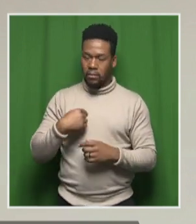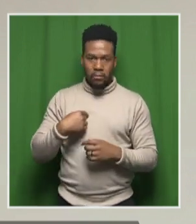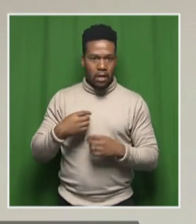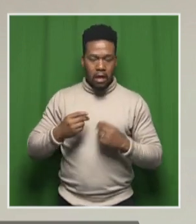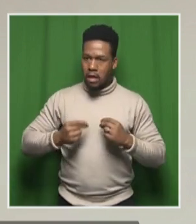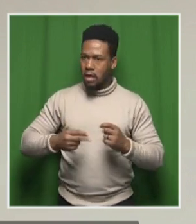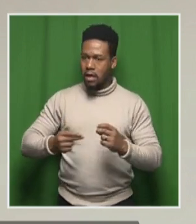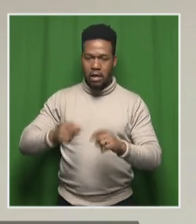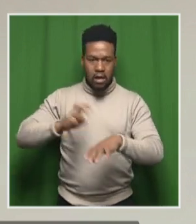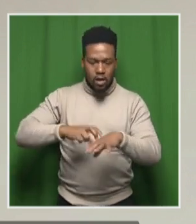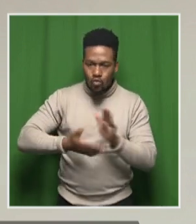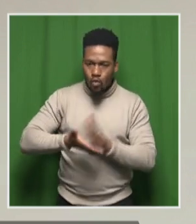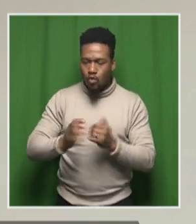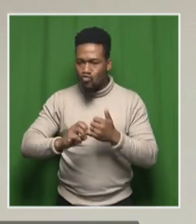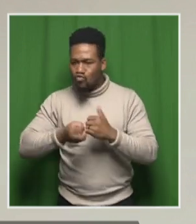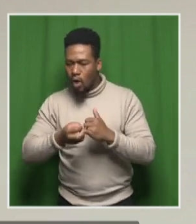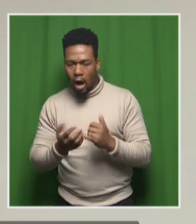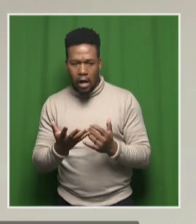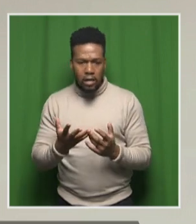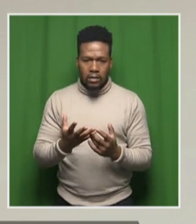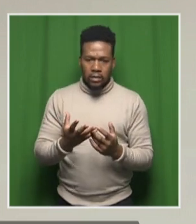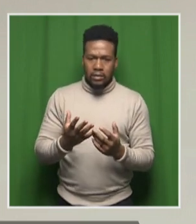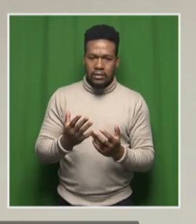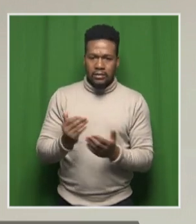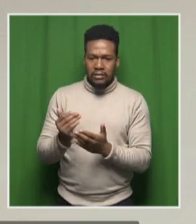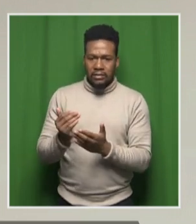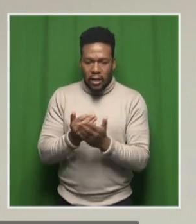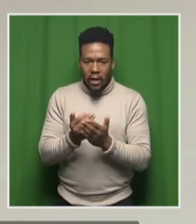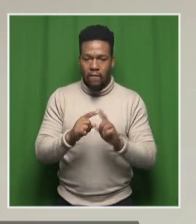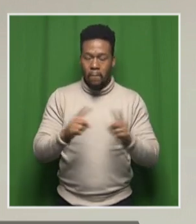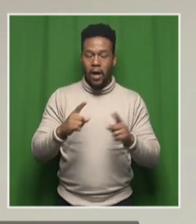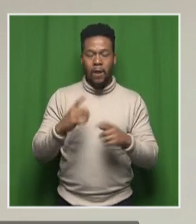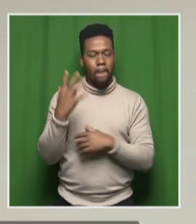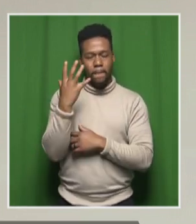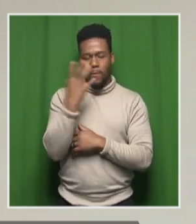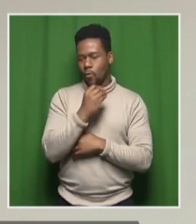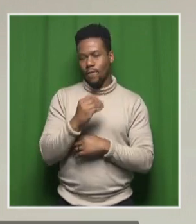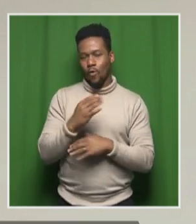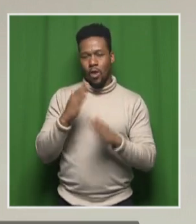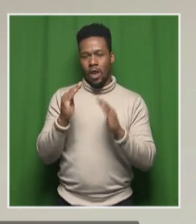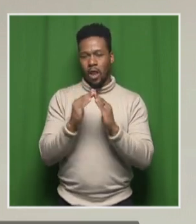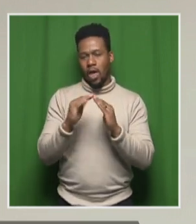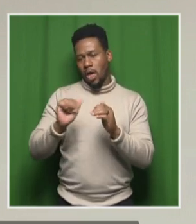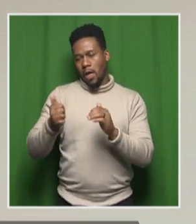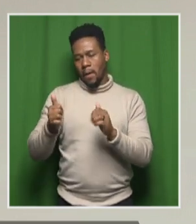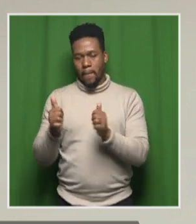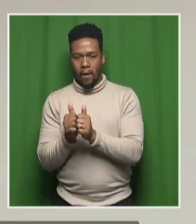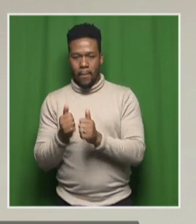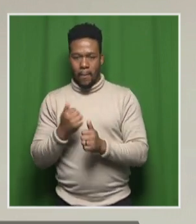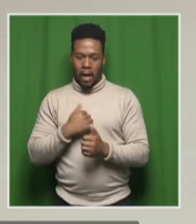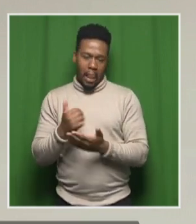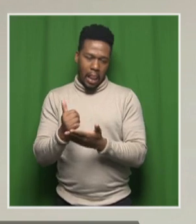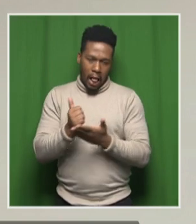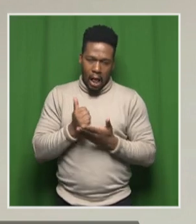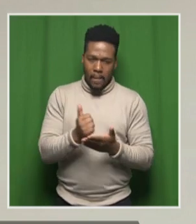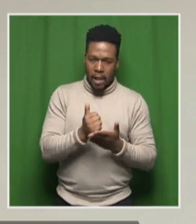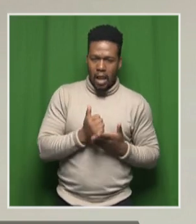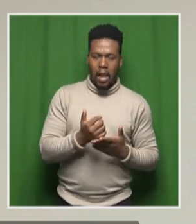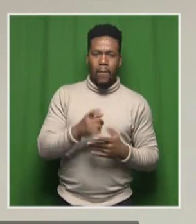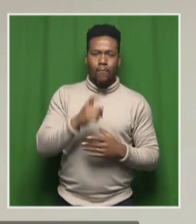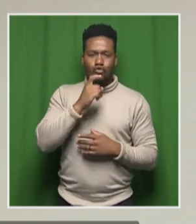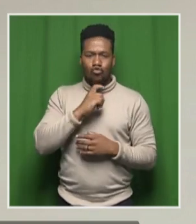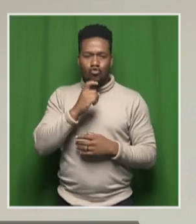secured. But fortunately, my beautiful neighbors had gone in the dead of night and taken some bags of cement and